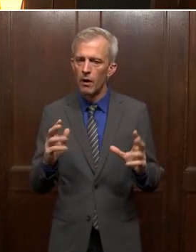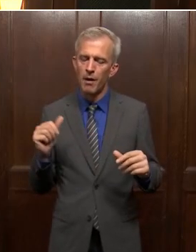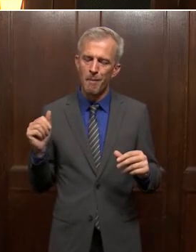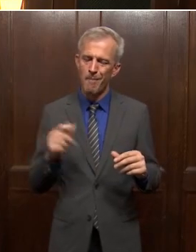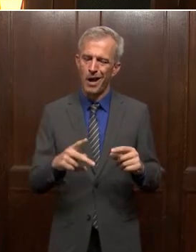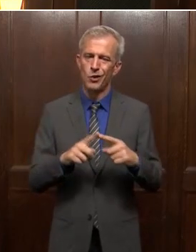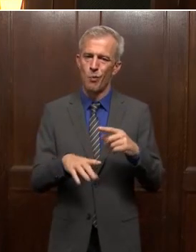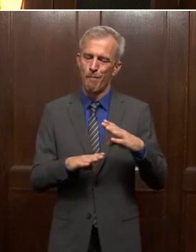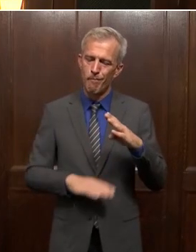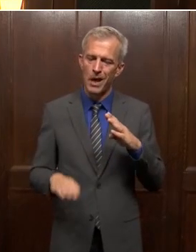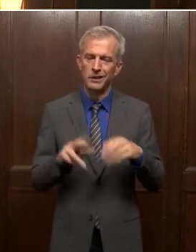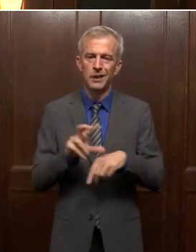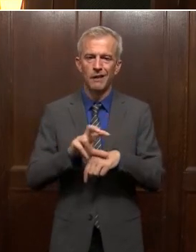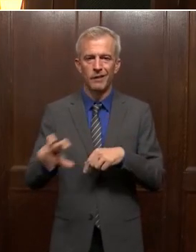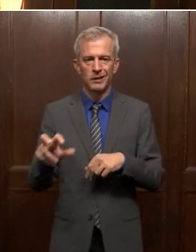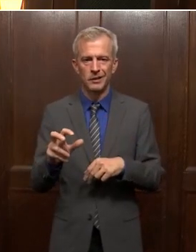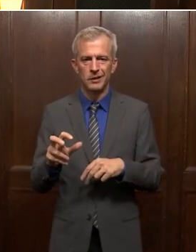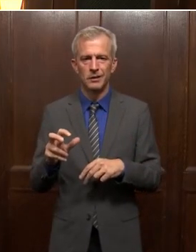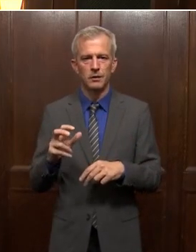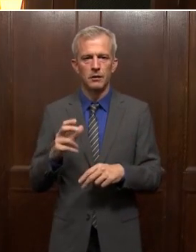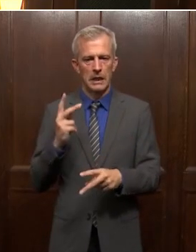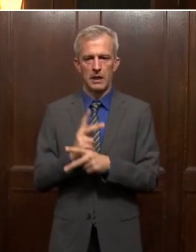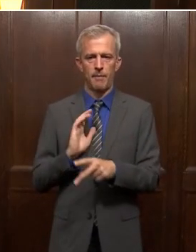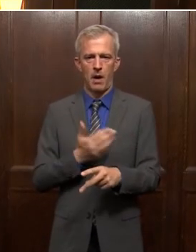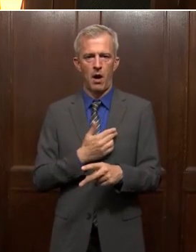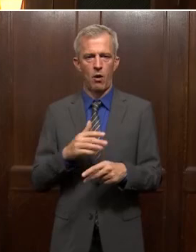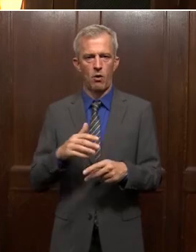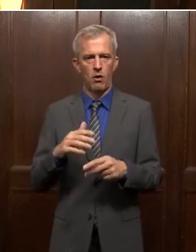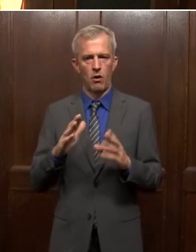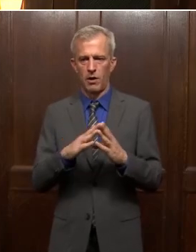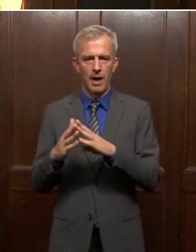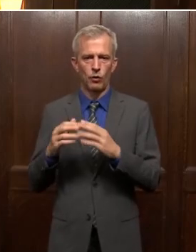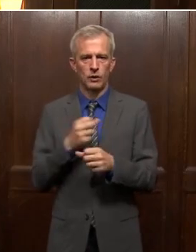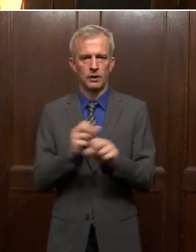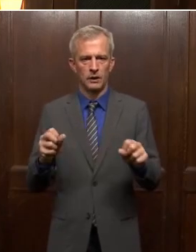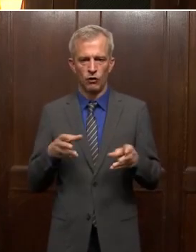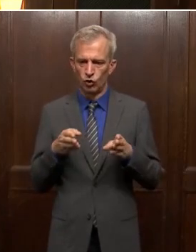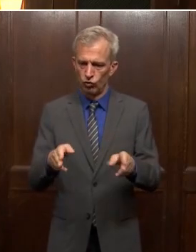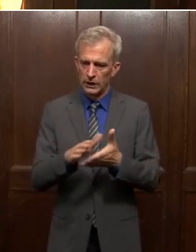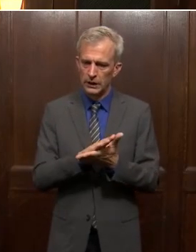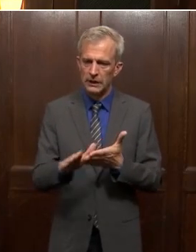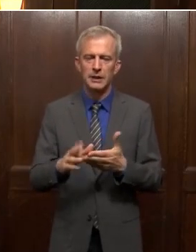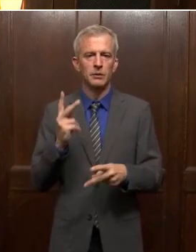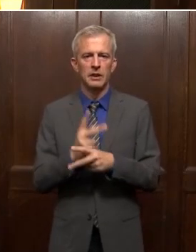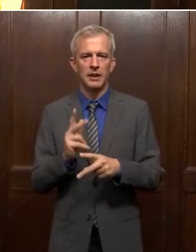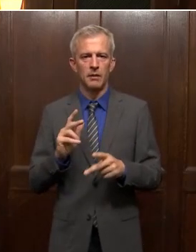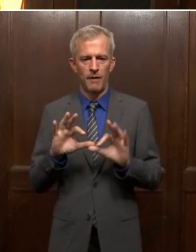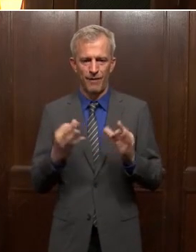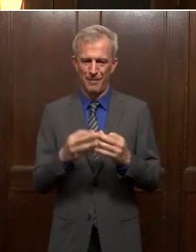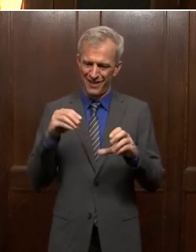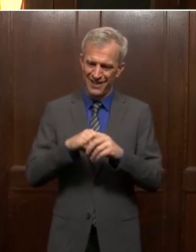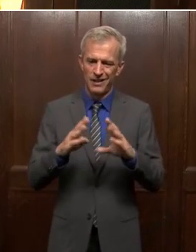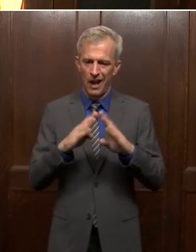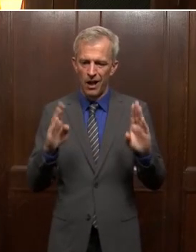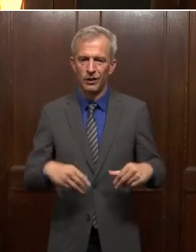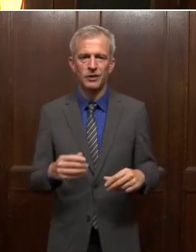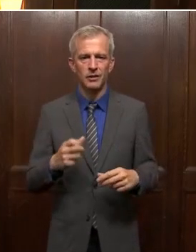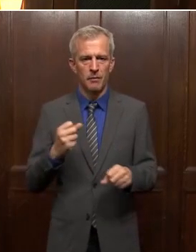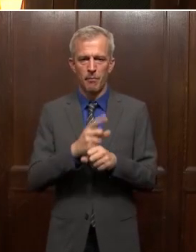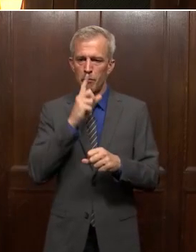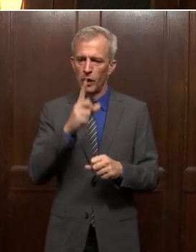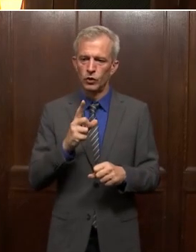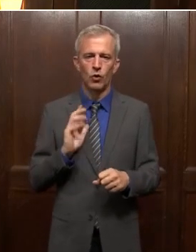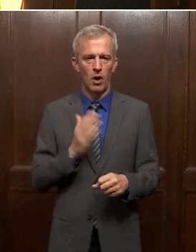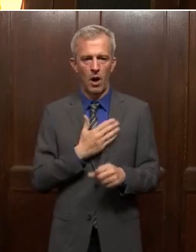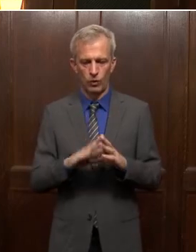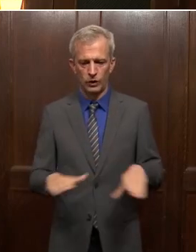basic investments that keep our neighborhoods safe, that keep our streets clean, that keep our families housed, that keep our children and our